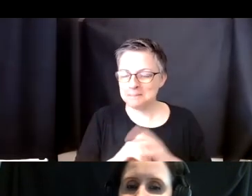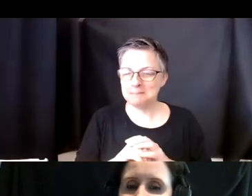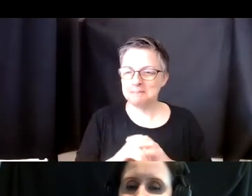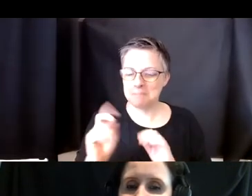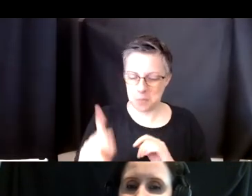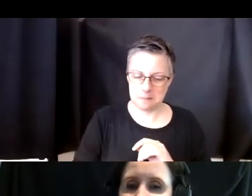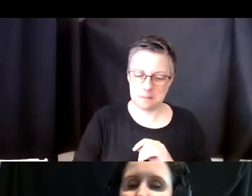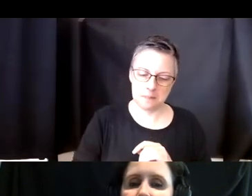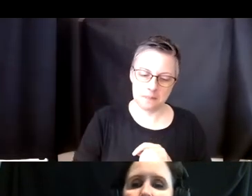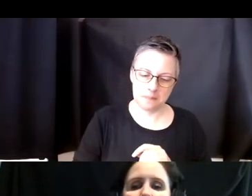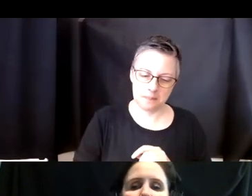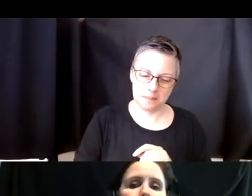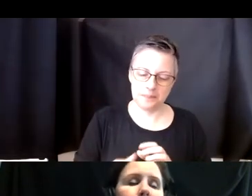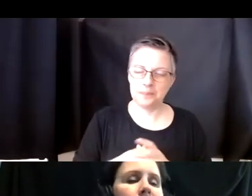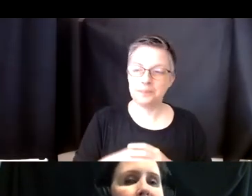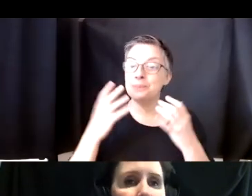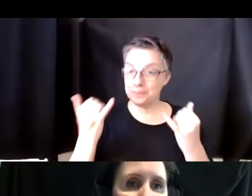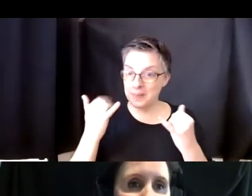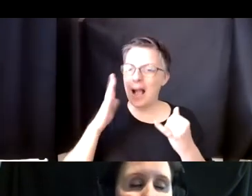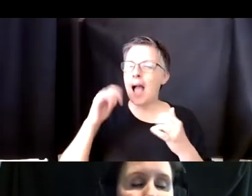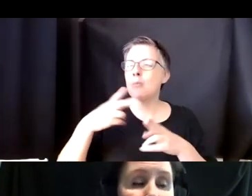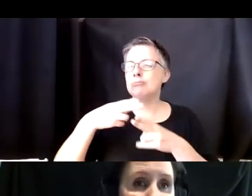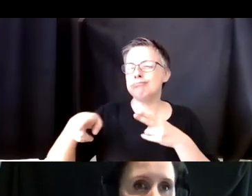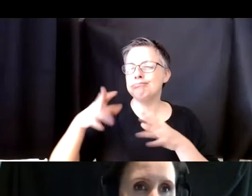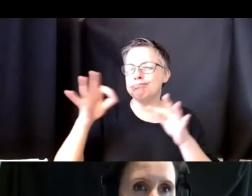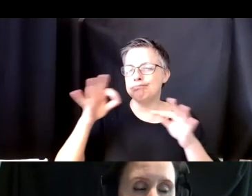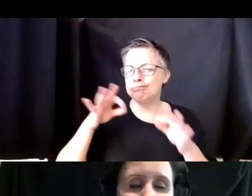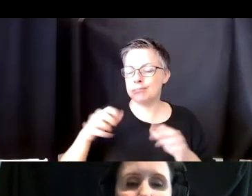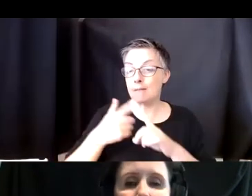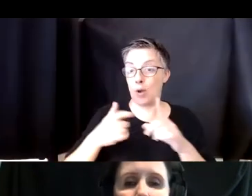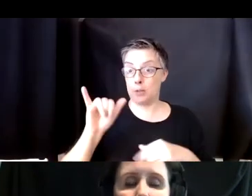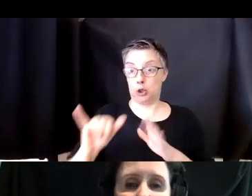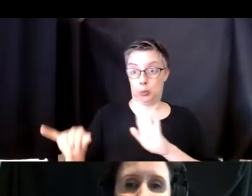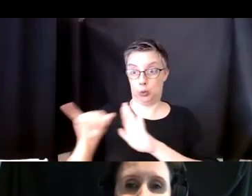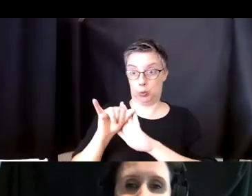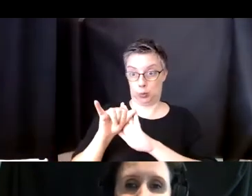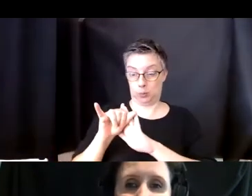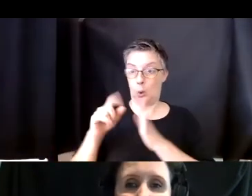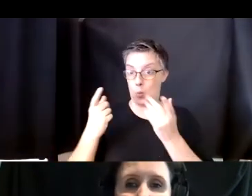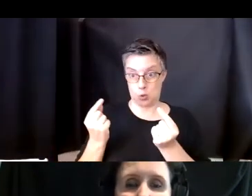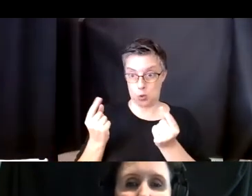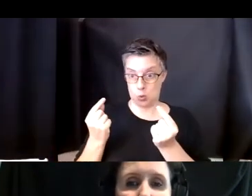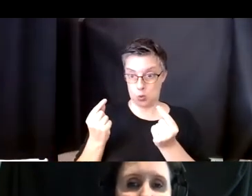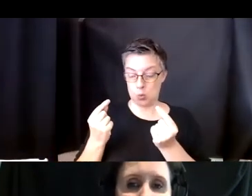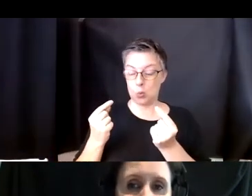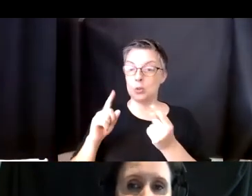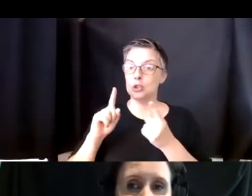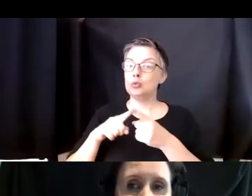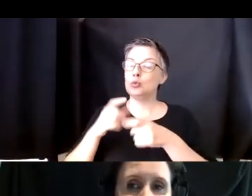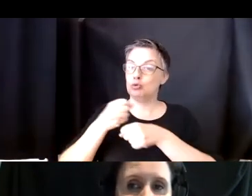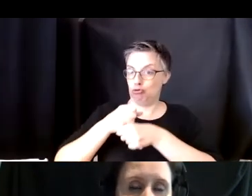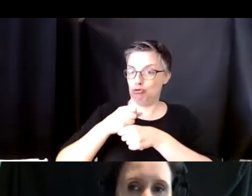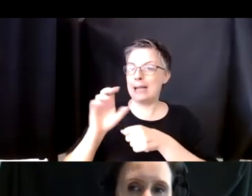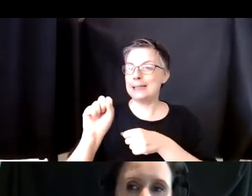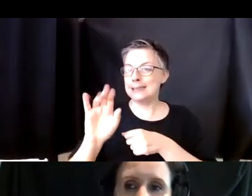Okay, so I'm gonna briefly tell you from YouTube what to do to create subtitles